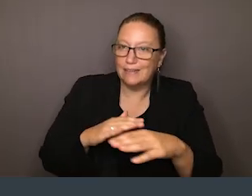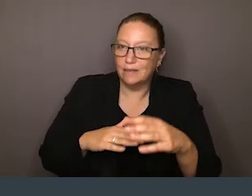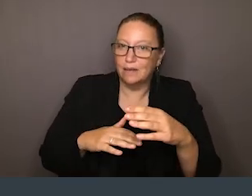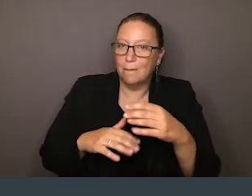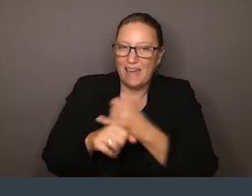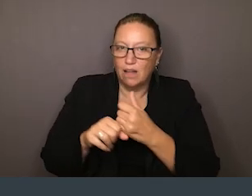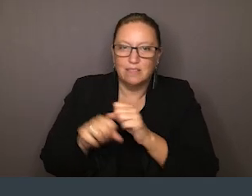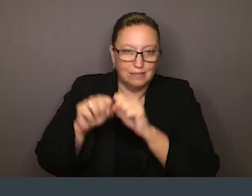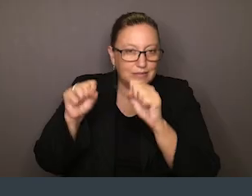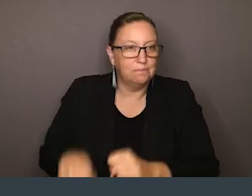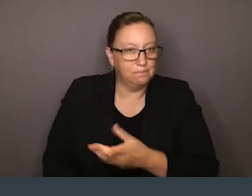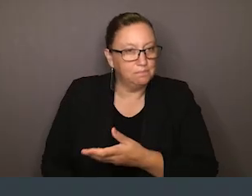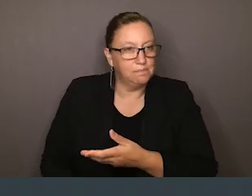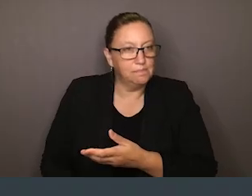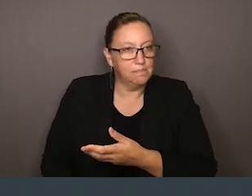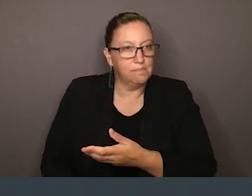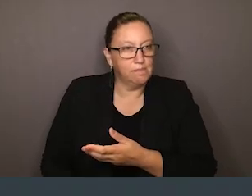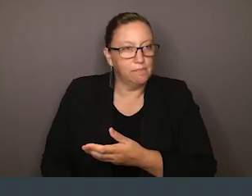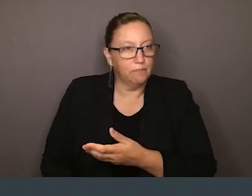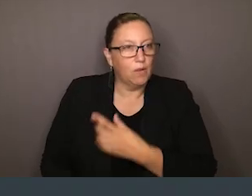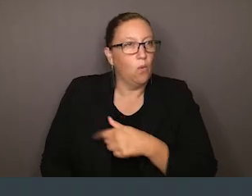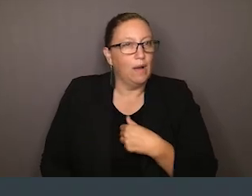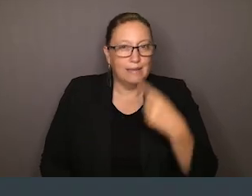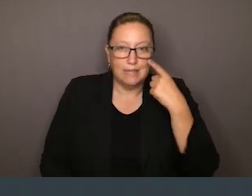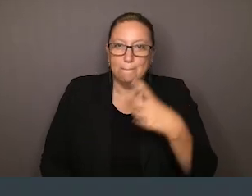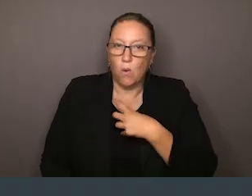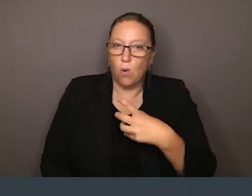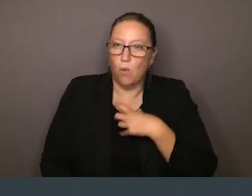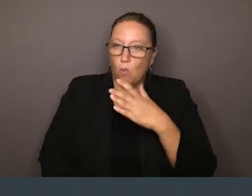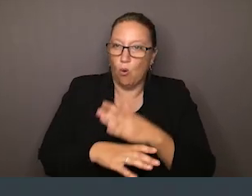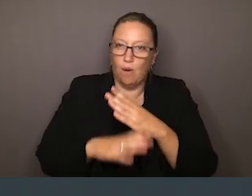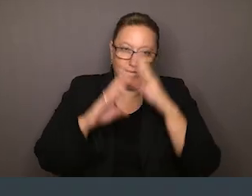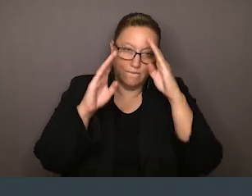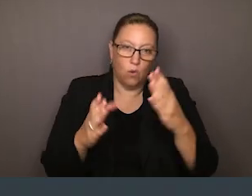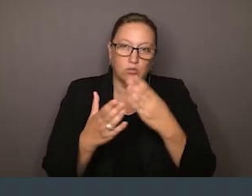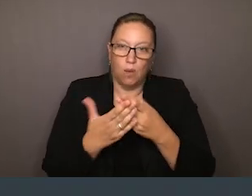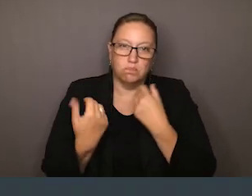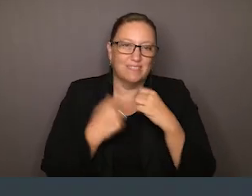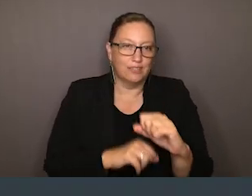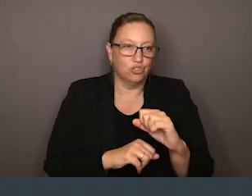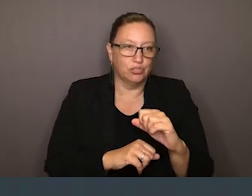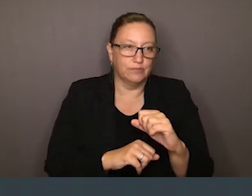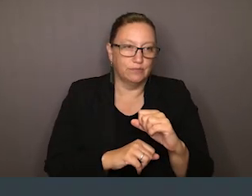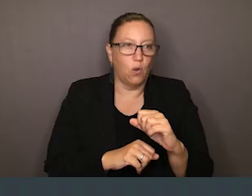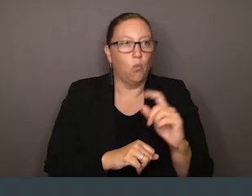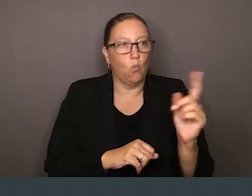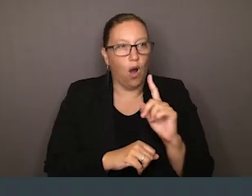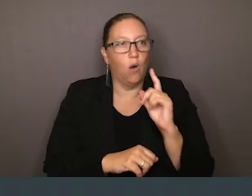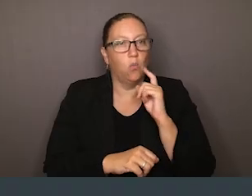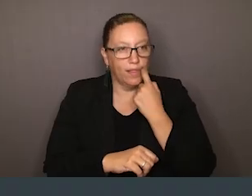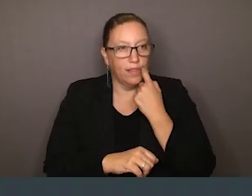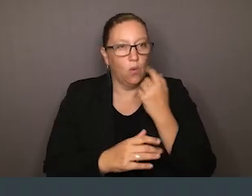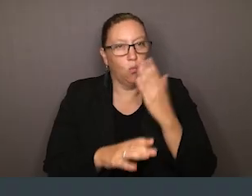in our systems. We need much more work focused on prevention, on understanding what helps to keep